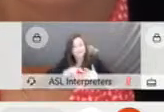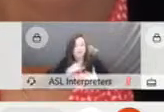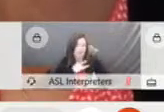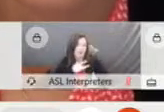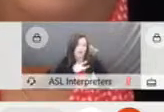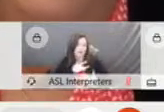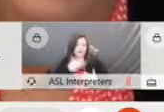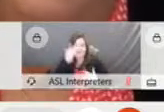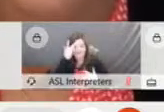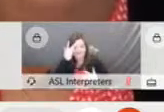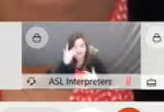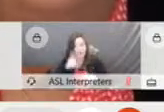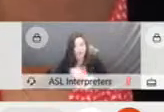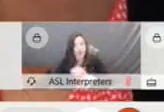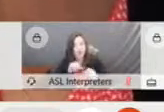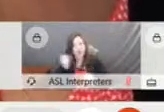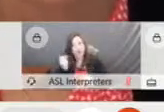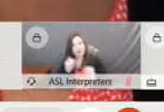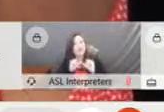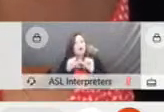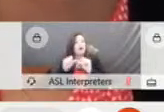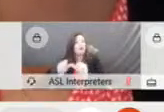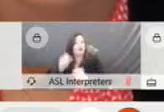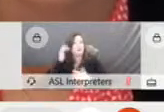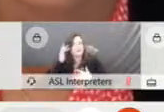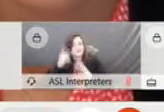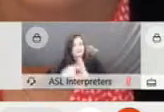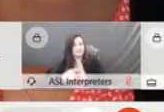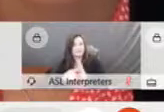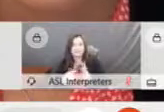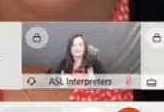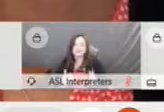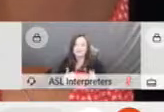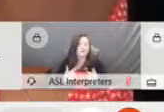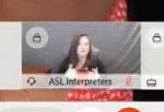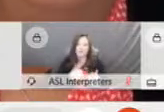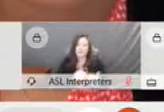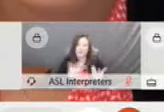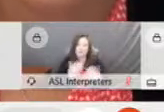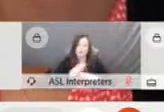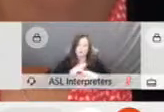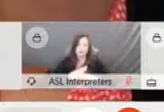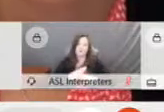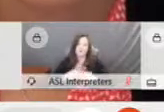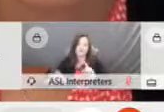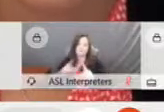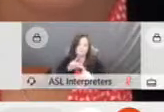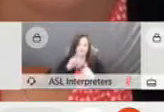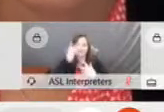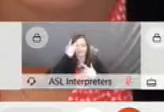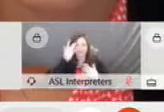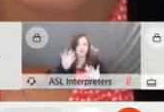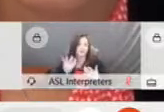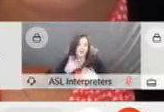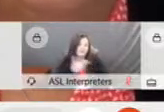long hauler symptoms. And so the real idea is to not become infected and to prevent that. And vaccines are the best way to do